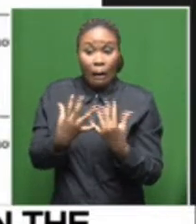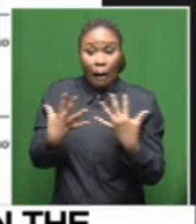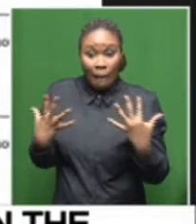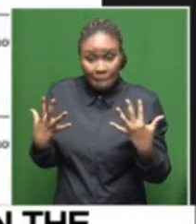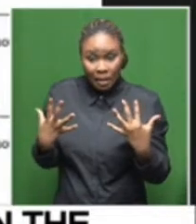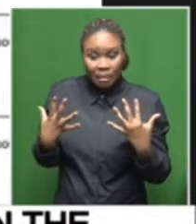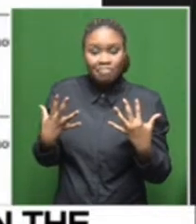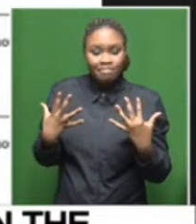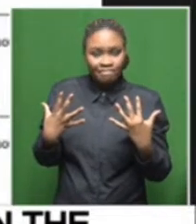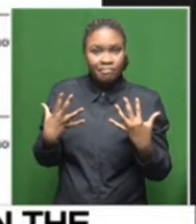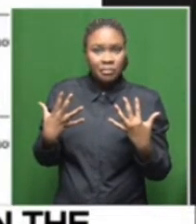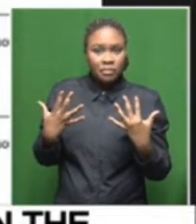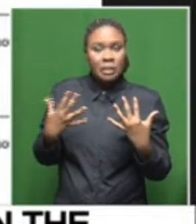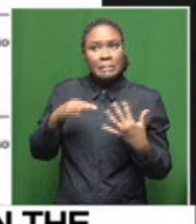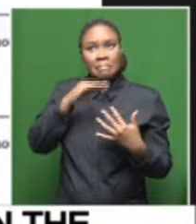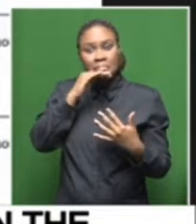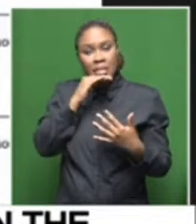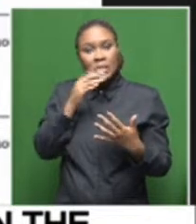of